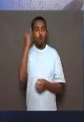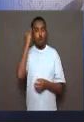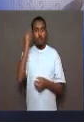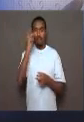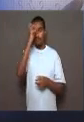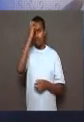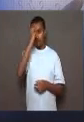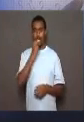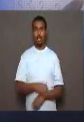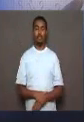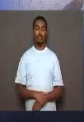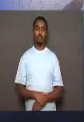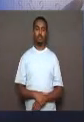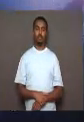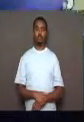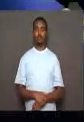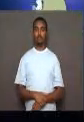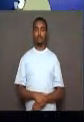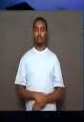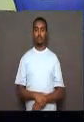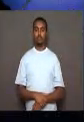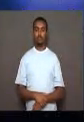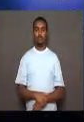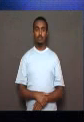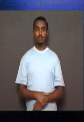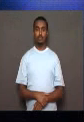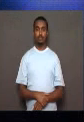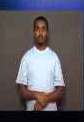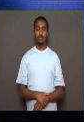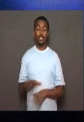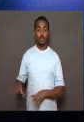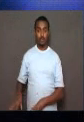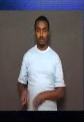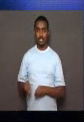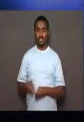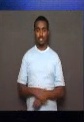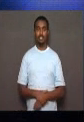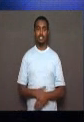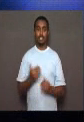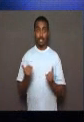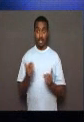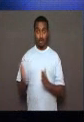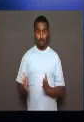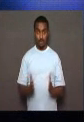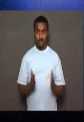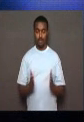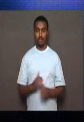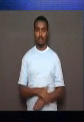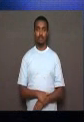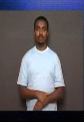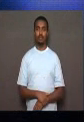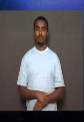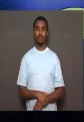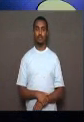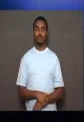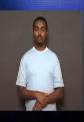your own family. Students, let's get ready.